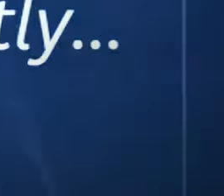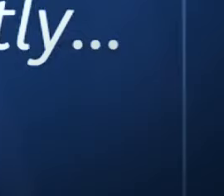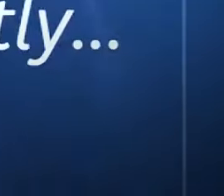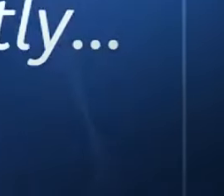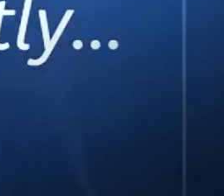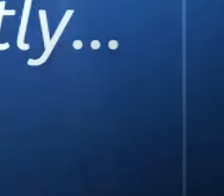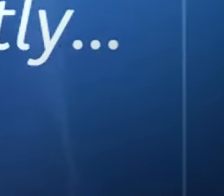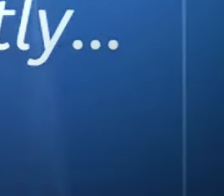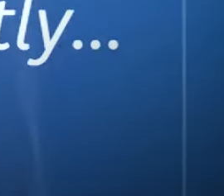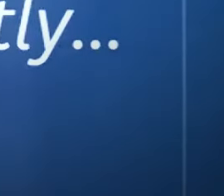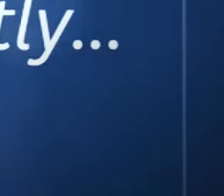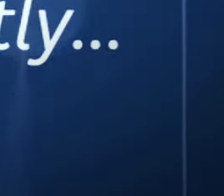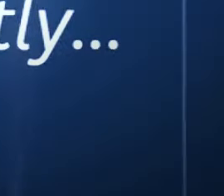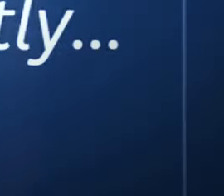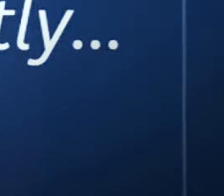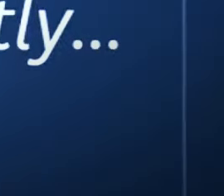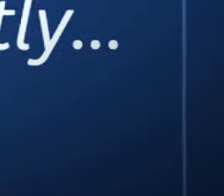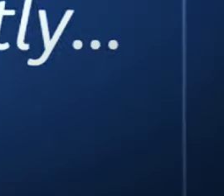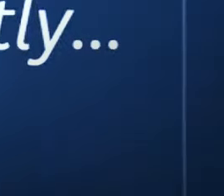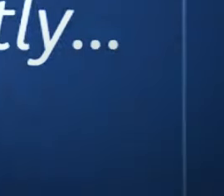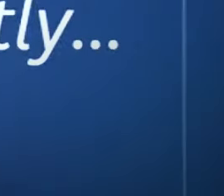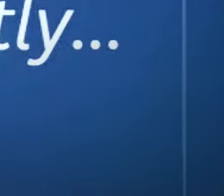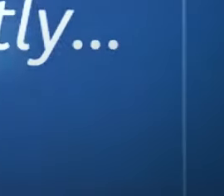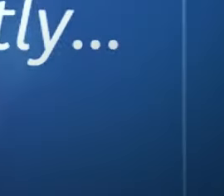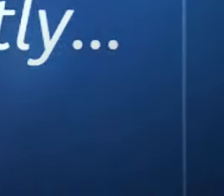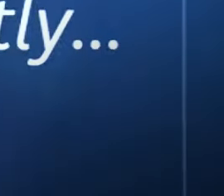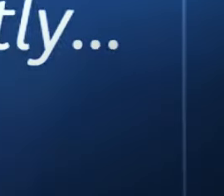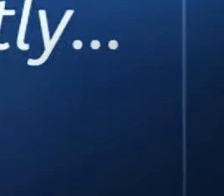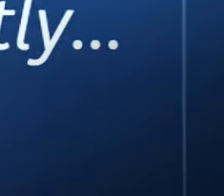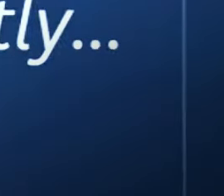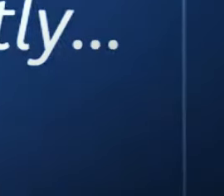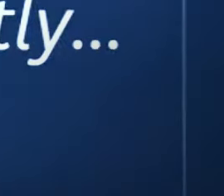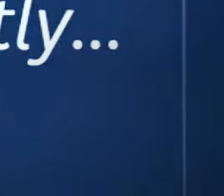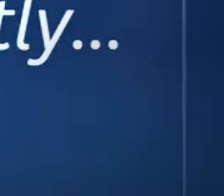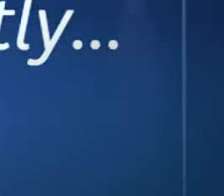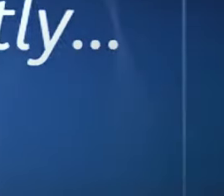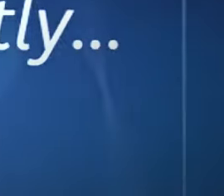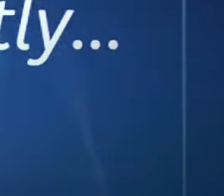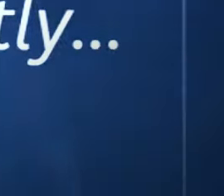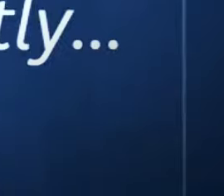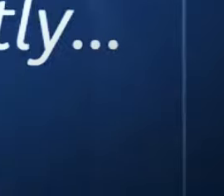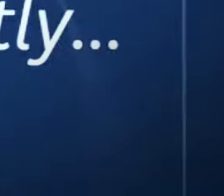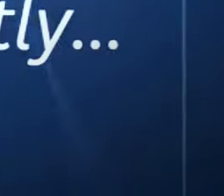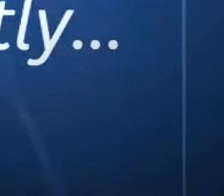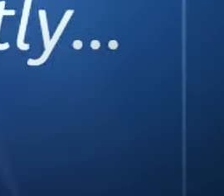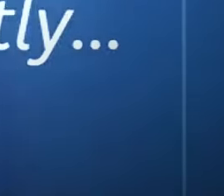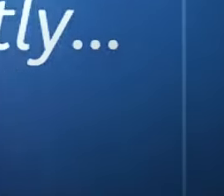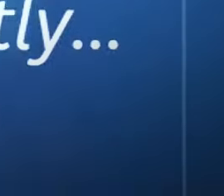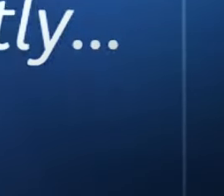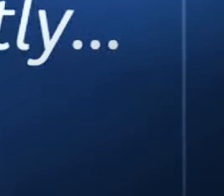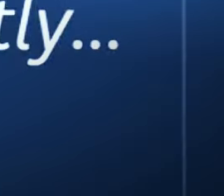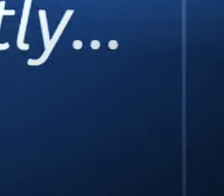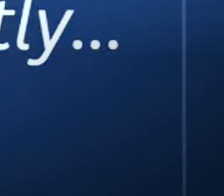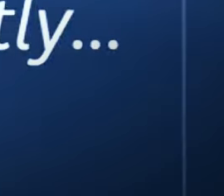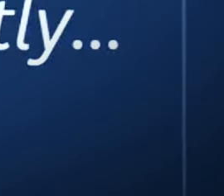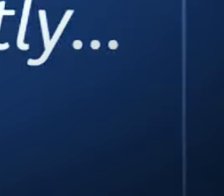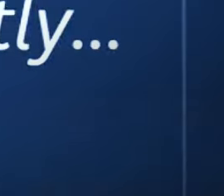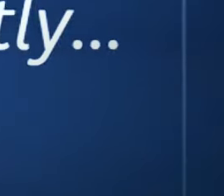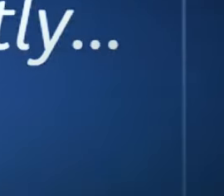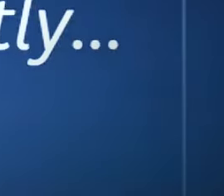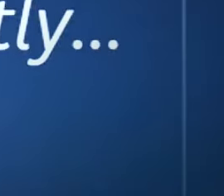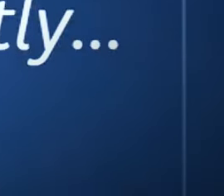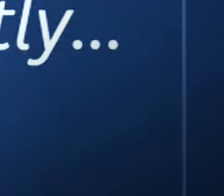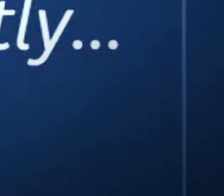Now, repentance is changing one's mind so that one's